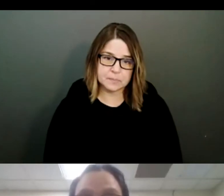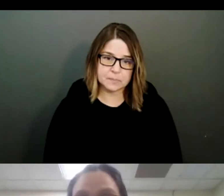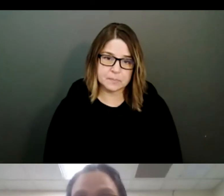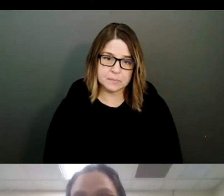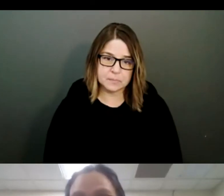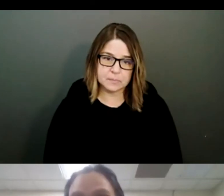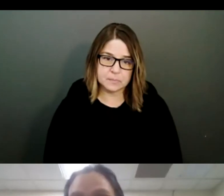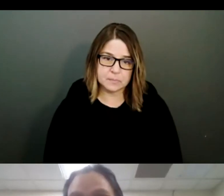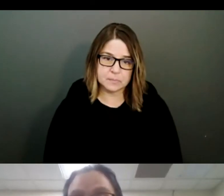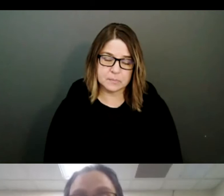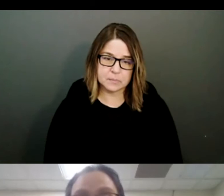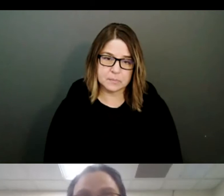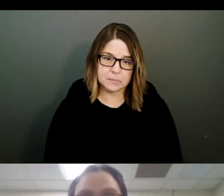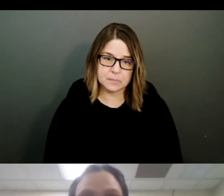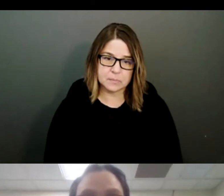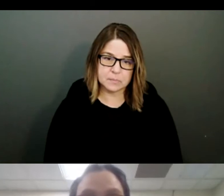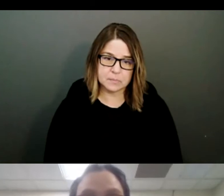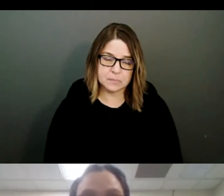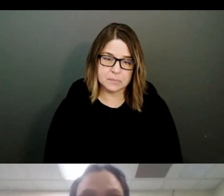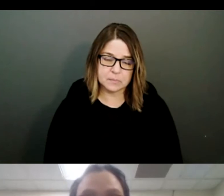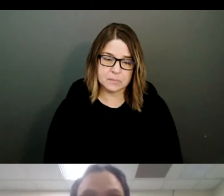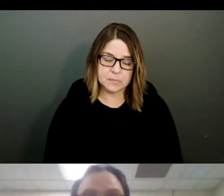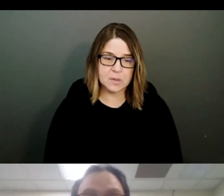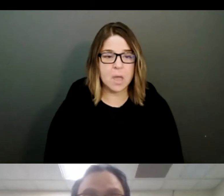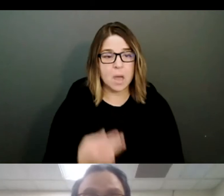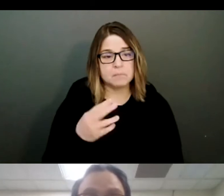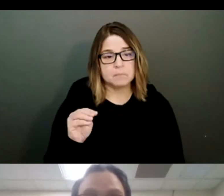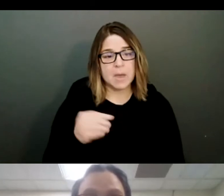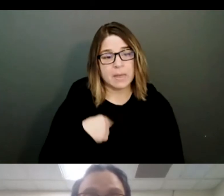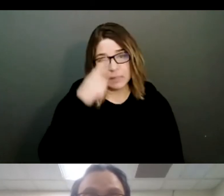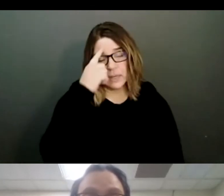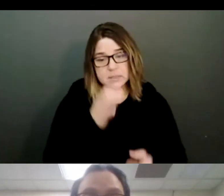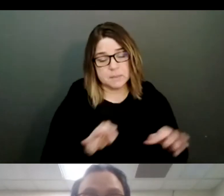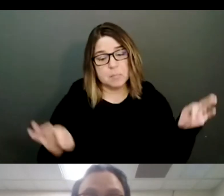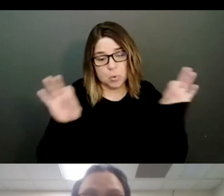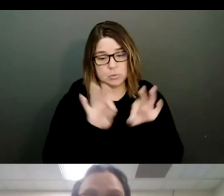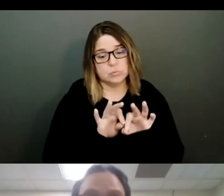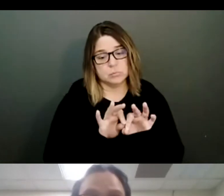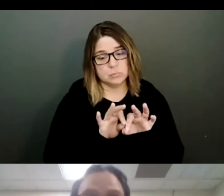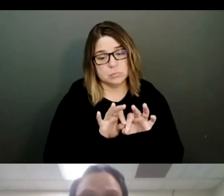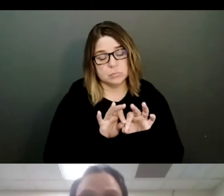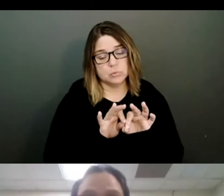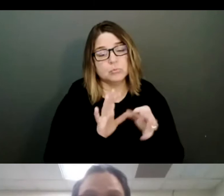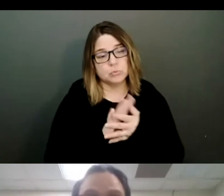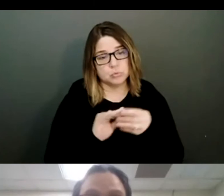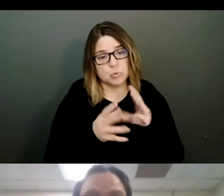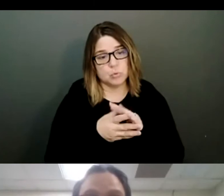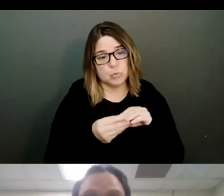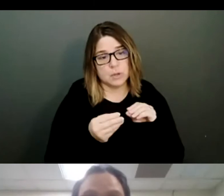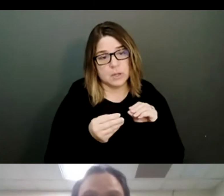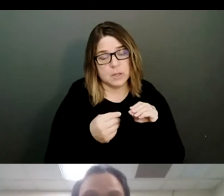I think it's important to tell the stories. I think, well, I know that